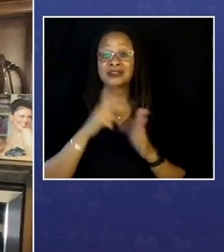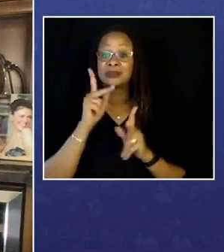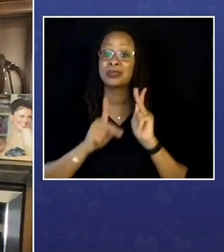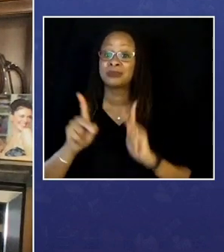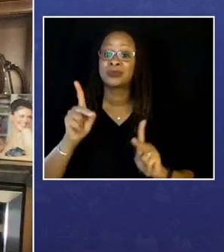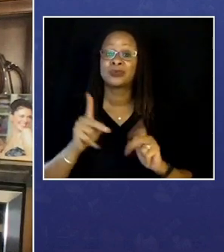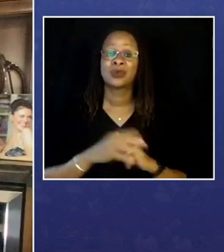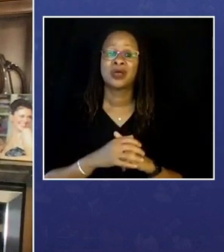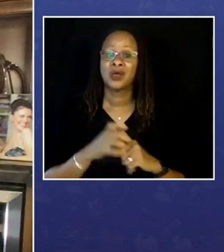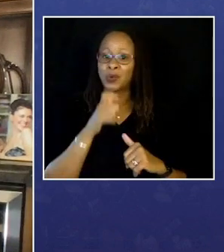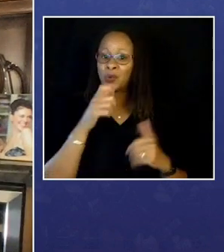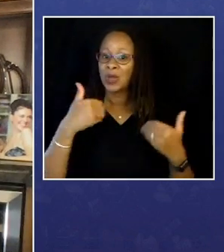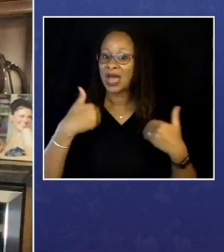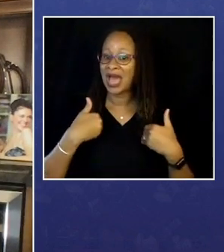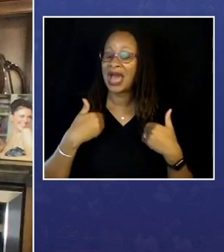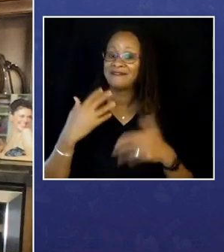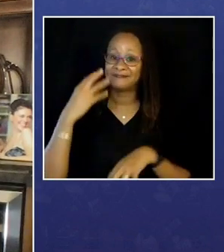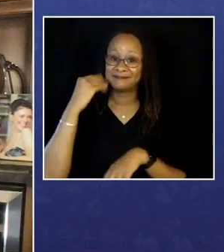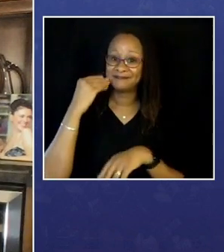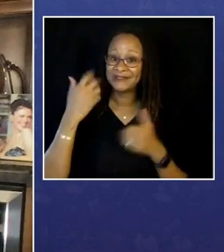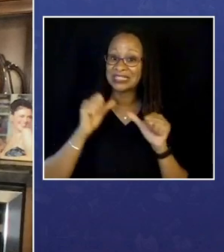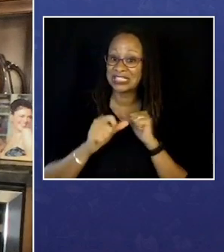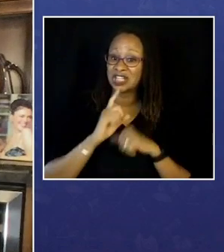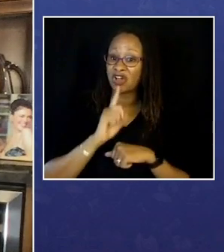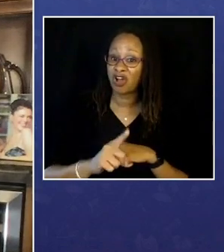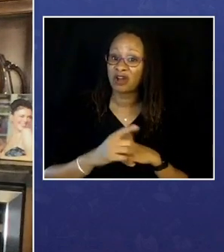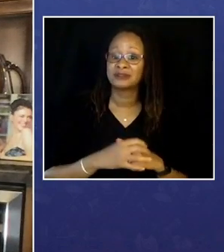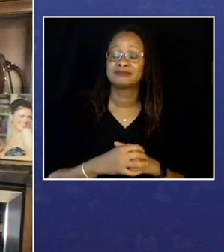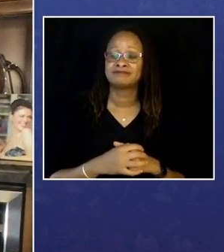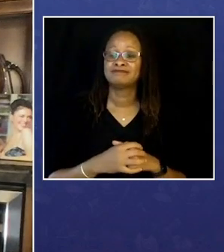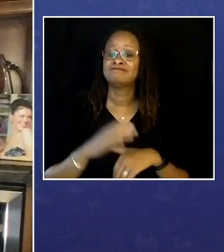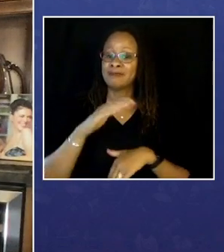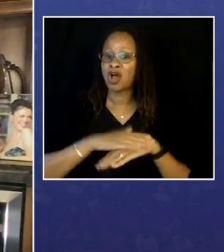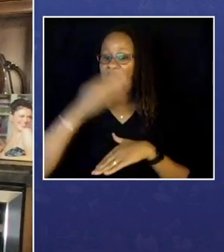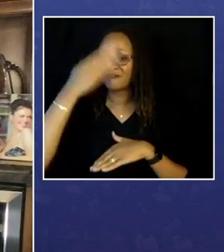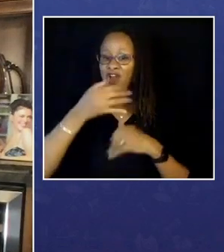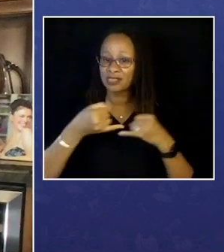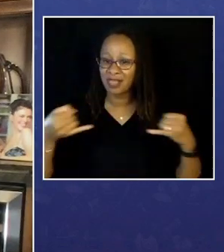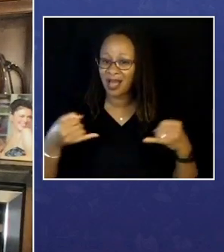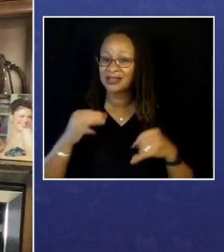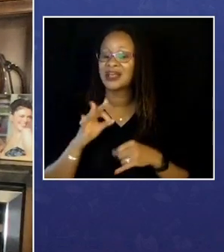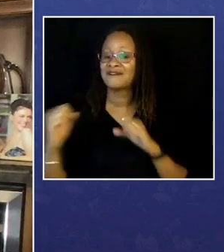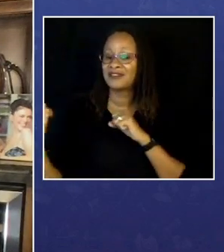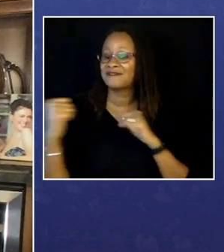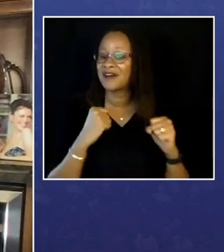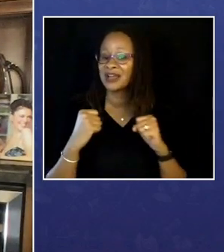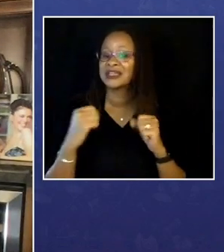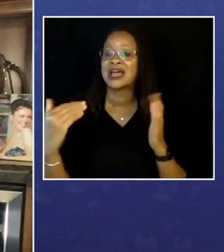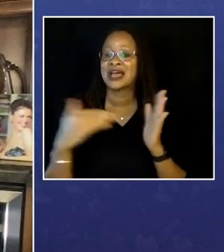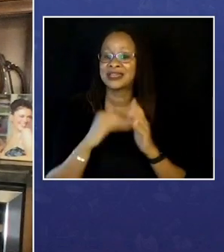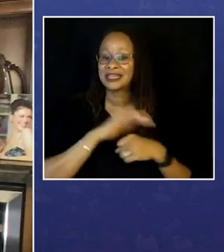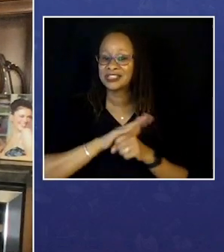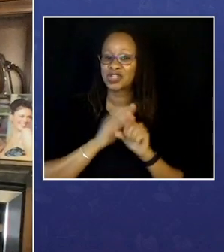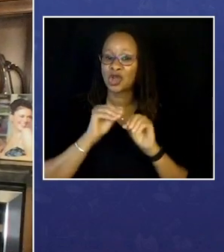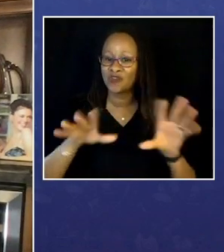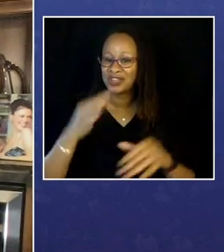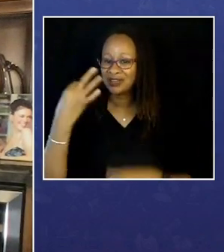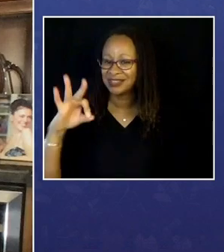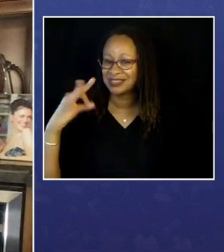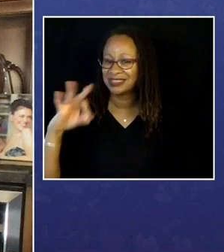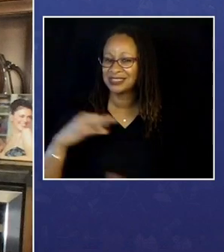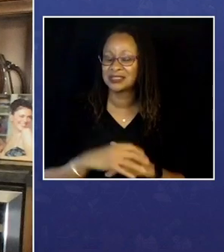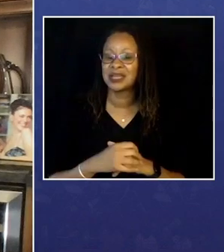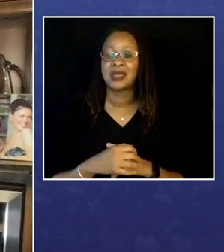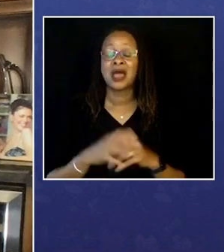recognize the people who have been and who still are on the front line of the fight against